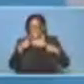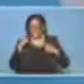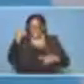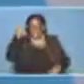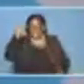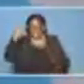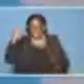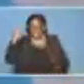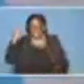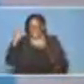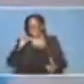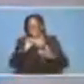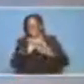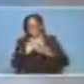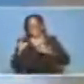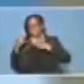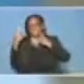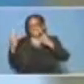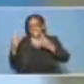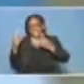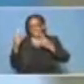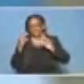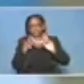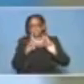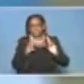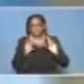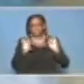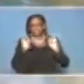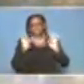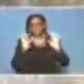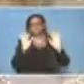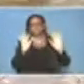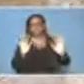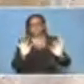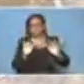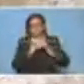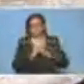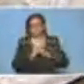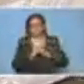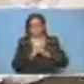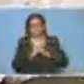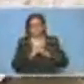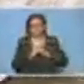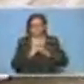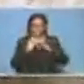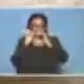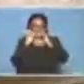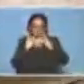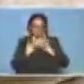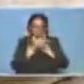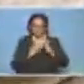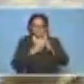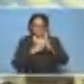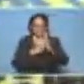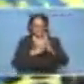idea that will allow local artisans to bloom by producing designs depicting Bahamian pride.